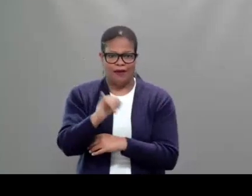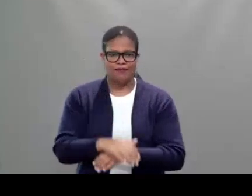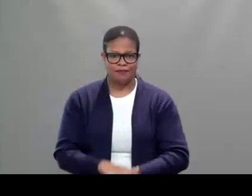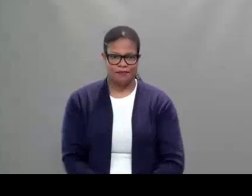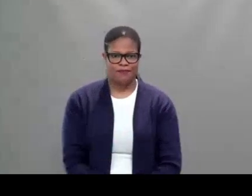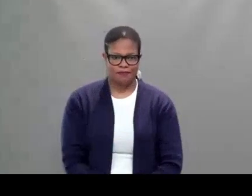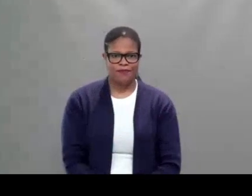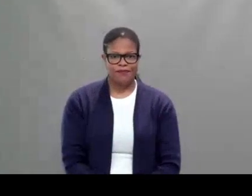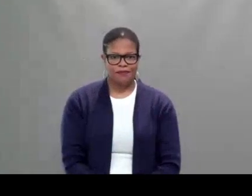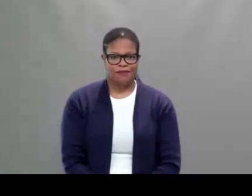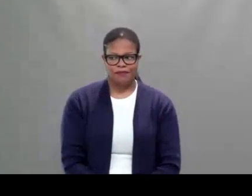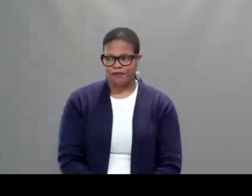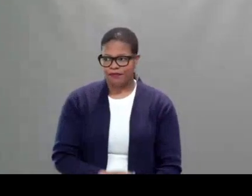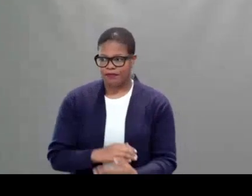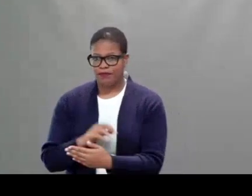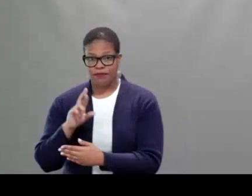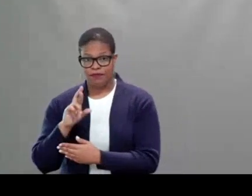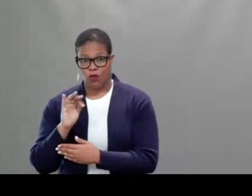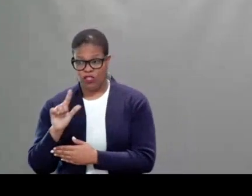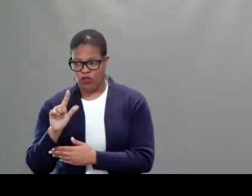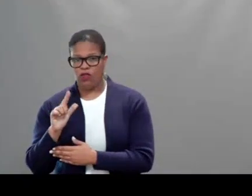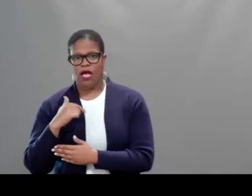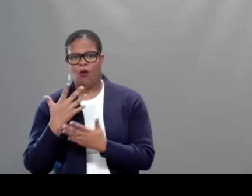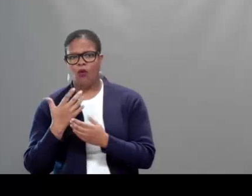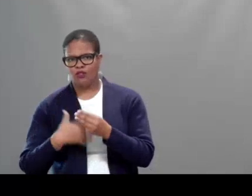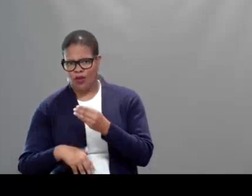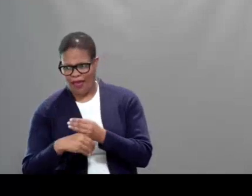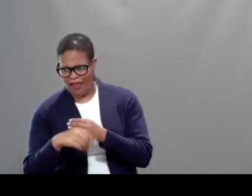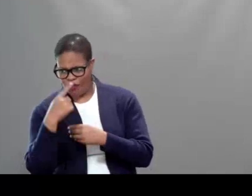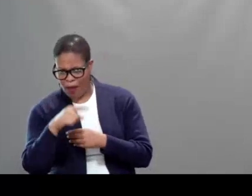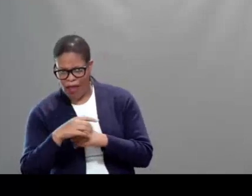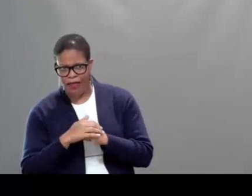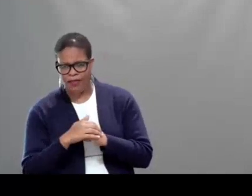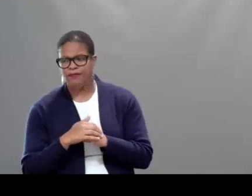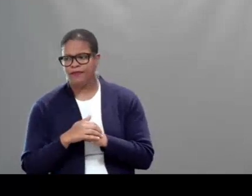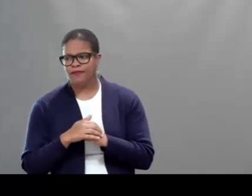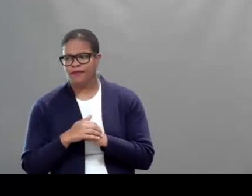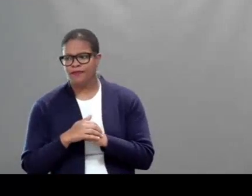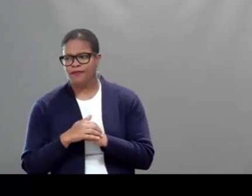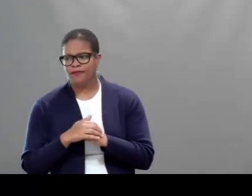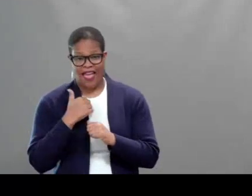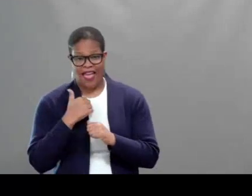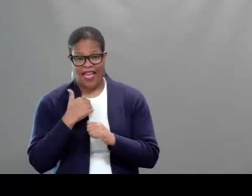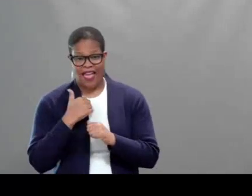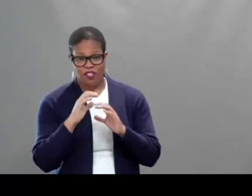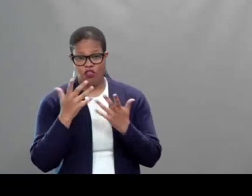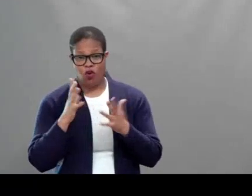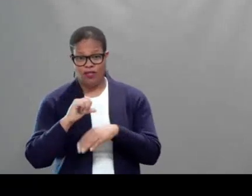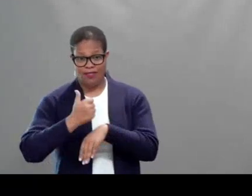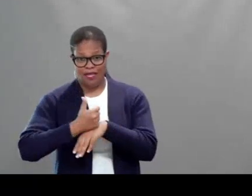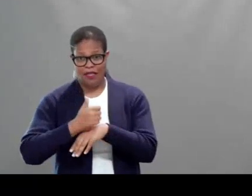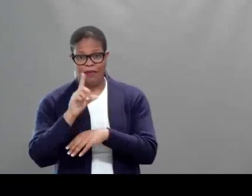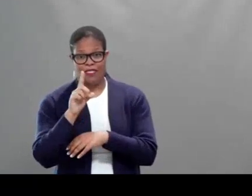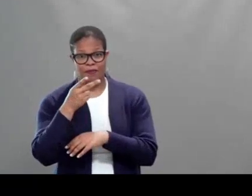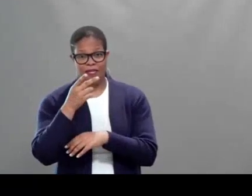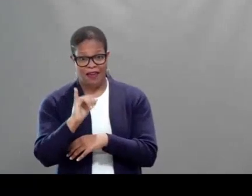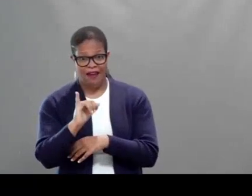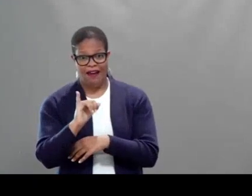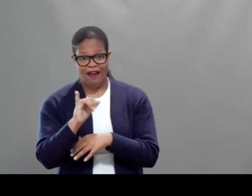Yes, Rachel. If I might add something to that, I have a conversation set up with DPI on some of